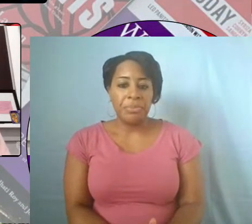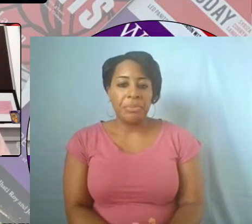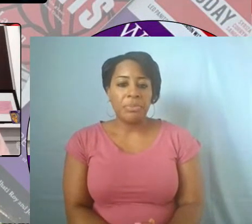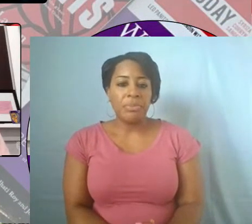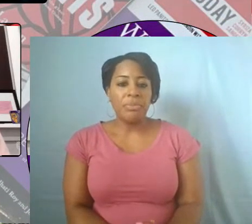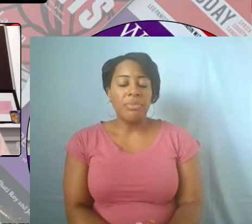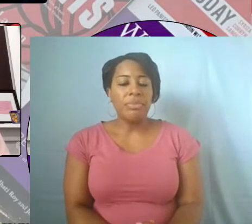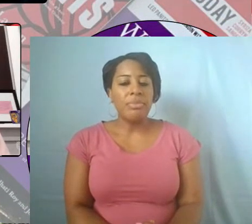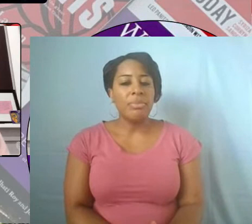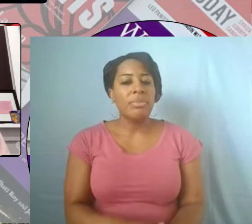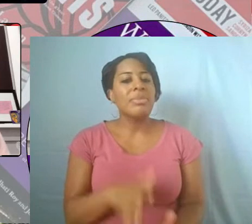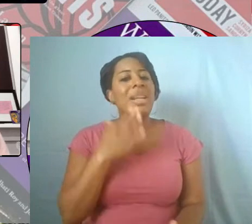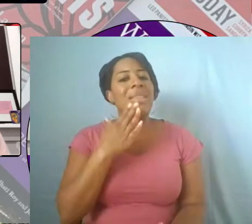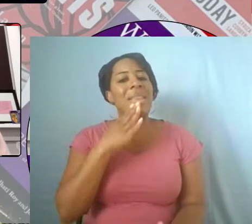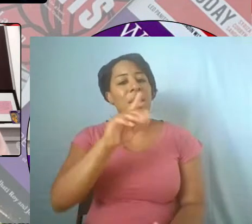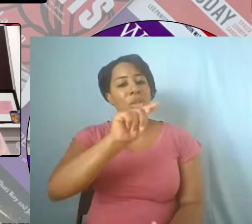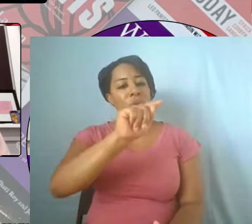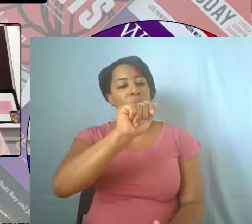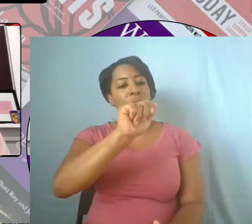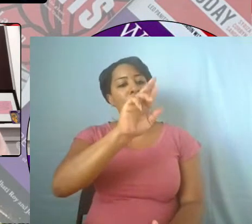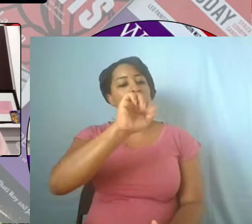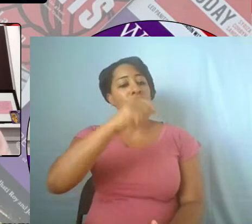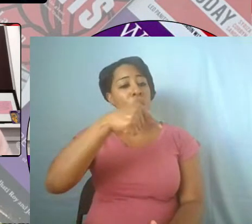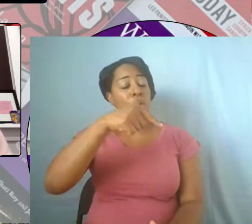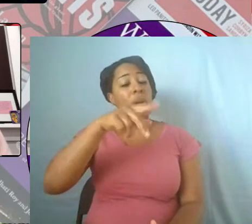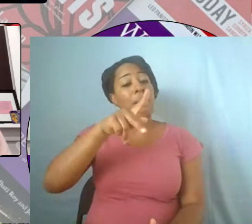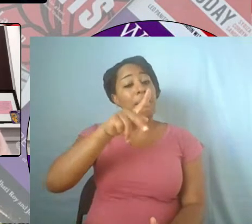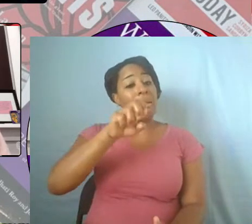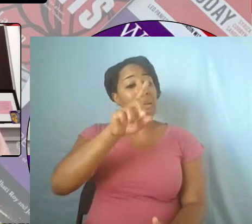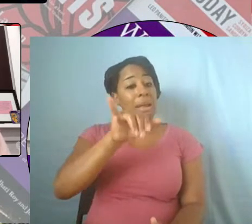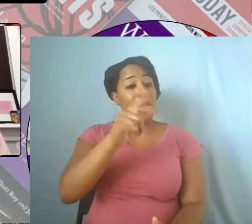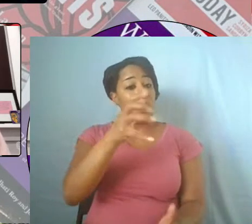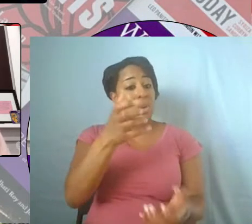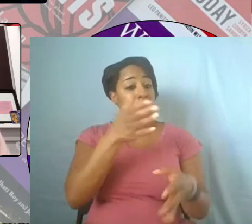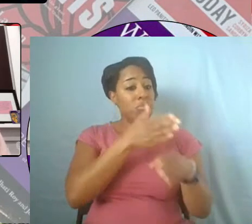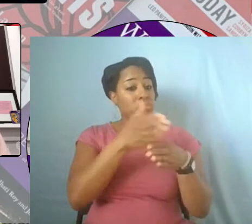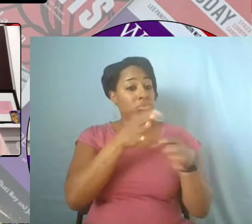Thank you, Tariq. And Kelly, do you want to share some thoughts, please?